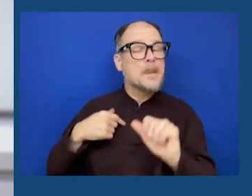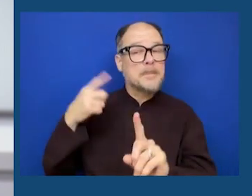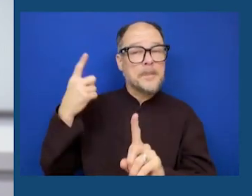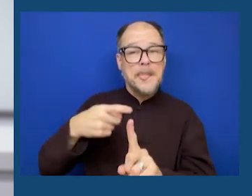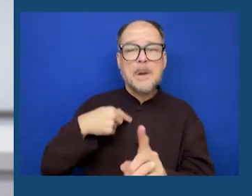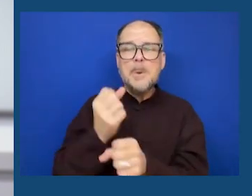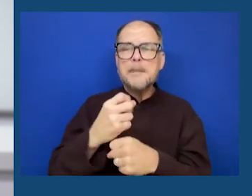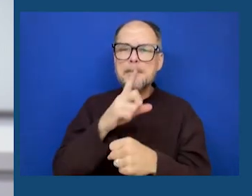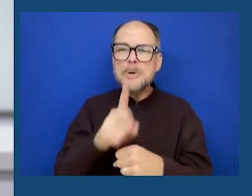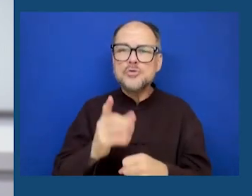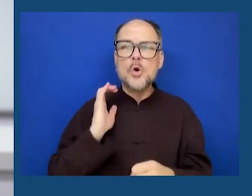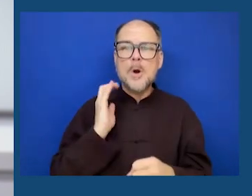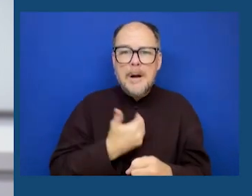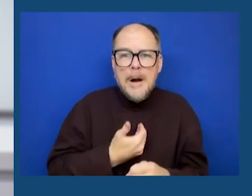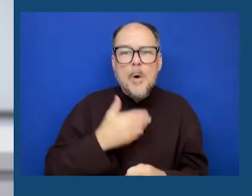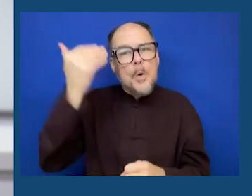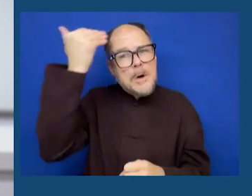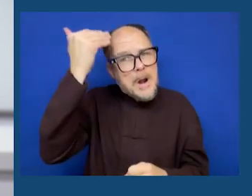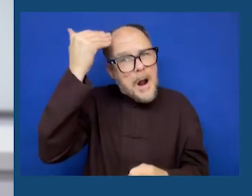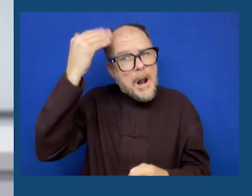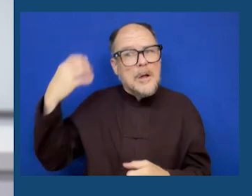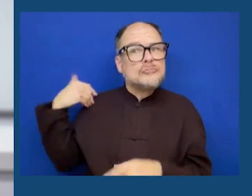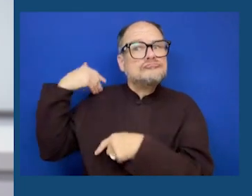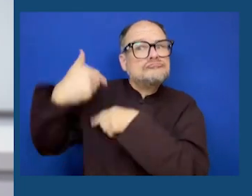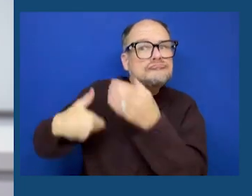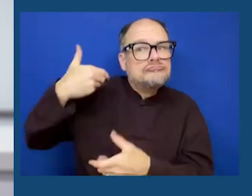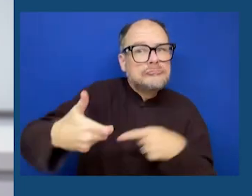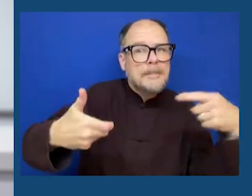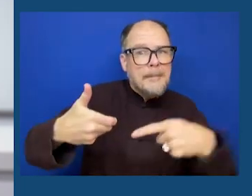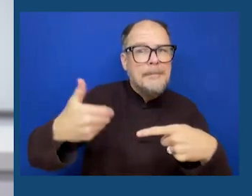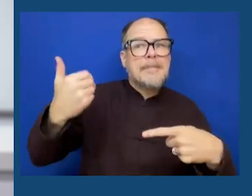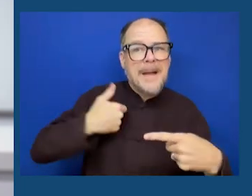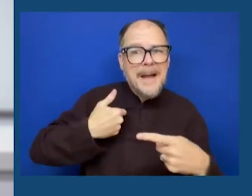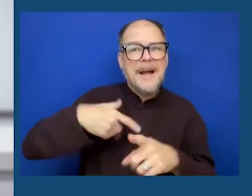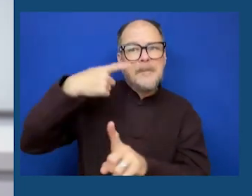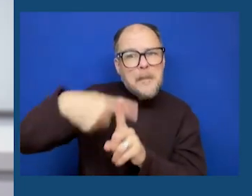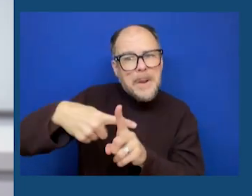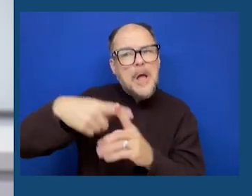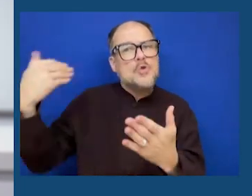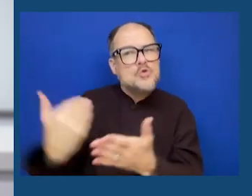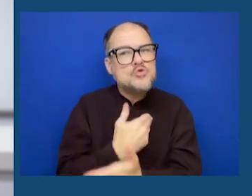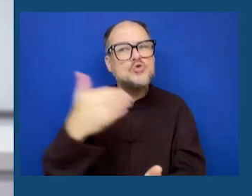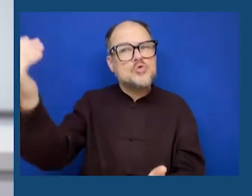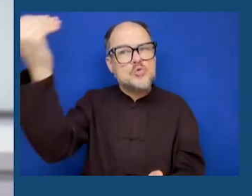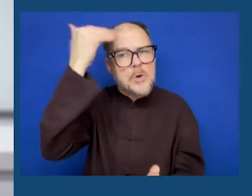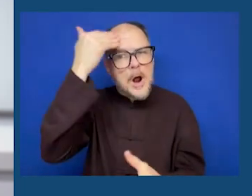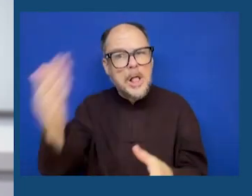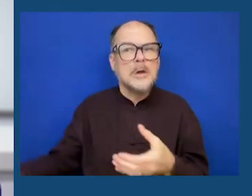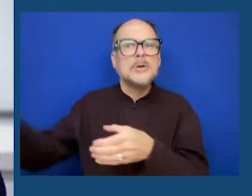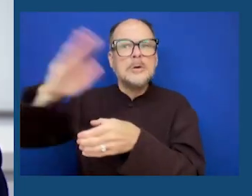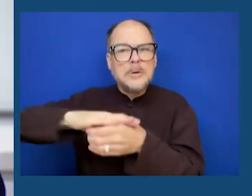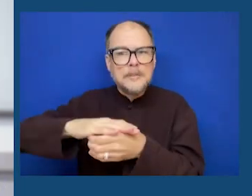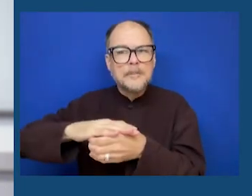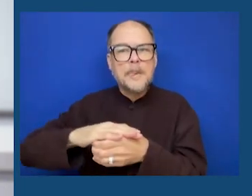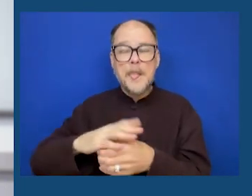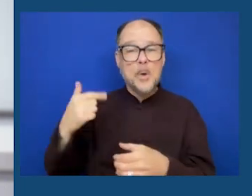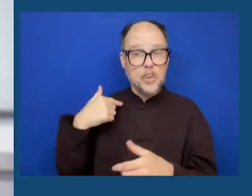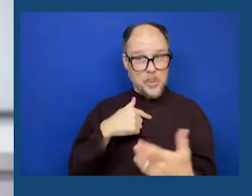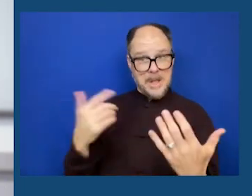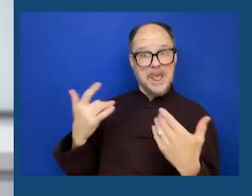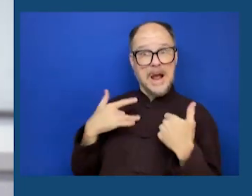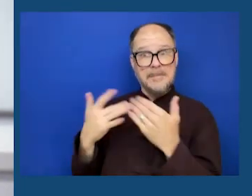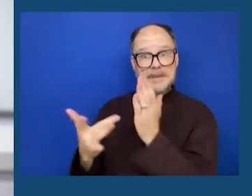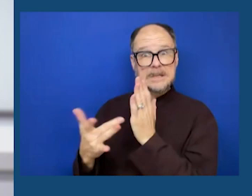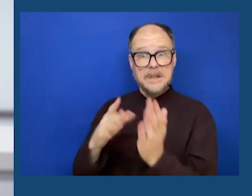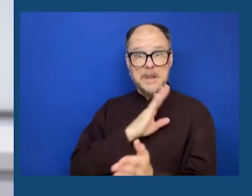legacy knowledge, but also new knowledge. What am I talking about? We have the Emerging Technology Advisory Board. We're going to have, figure out how we can grow